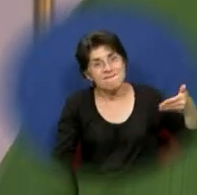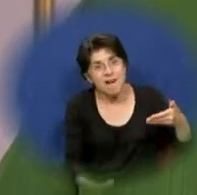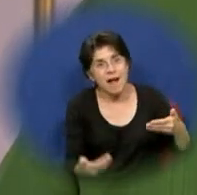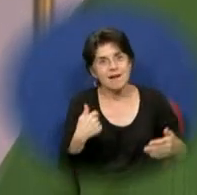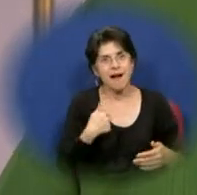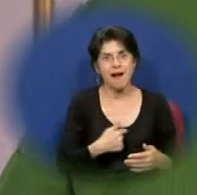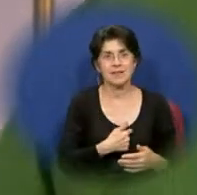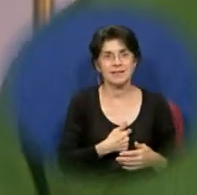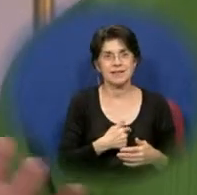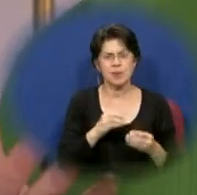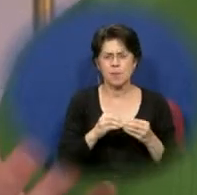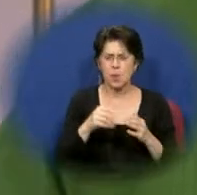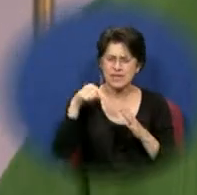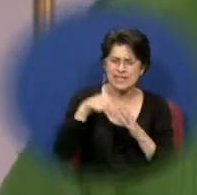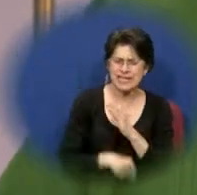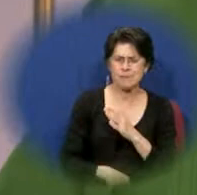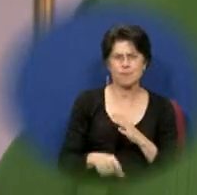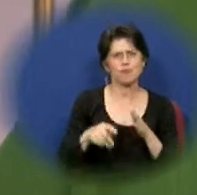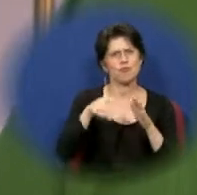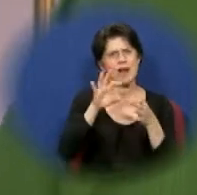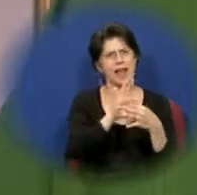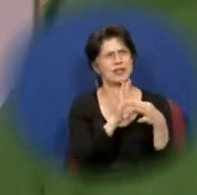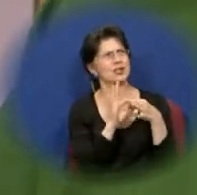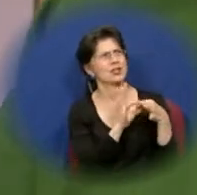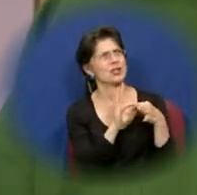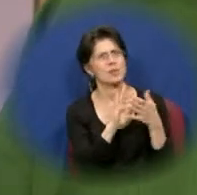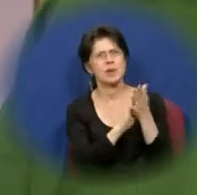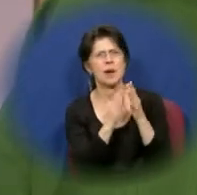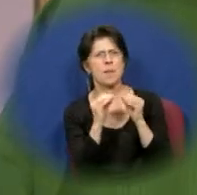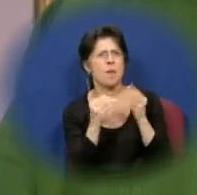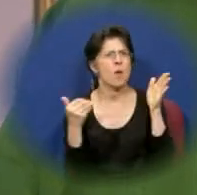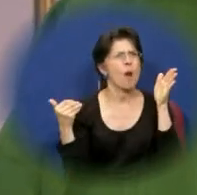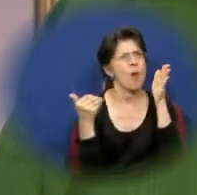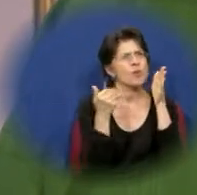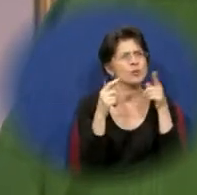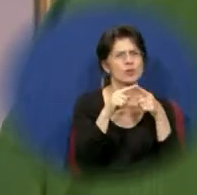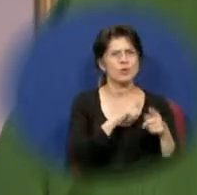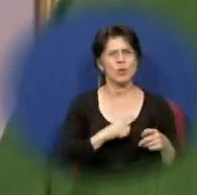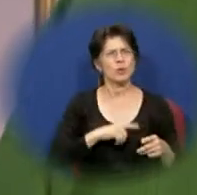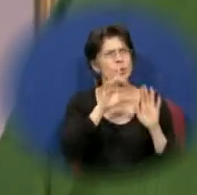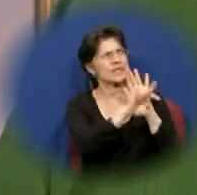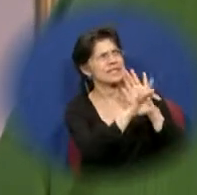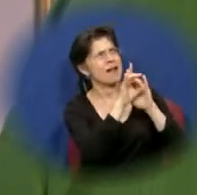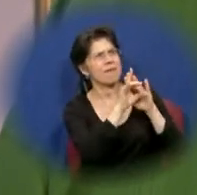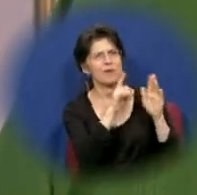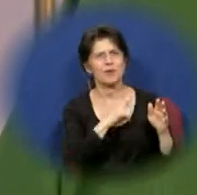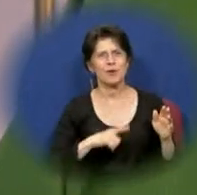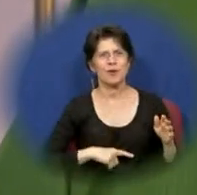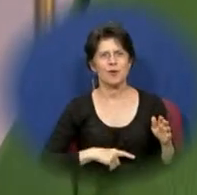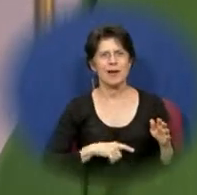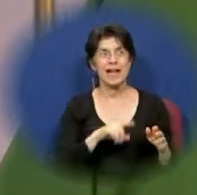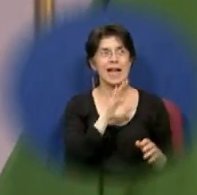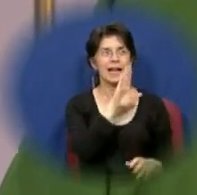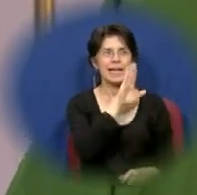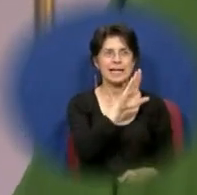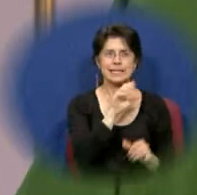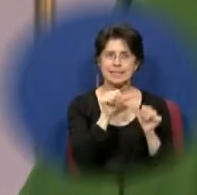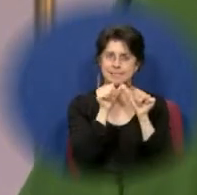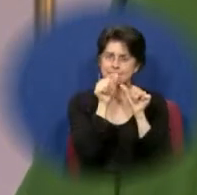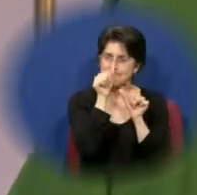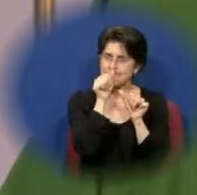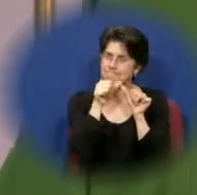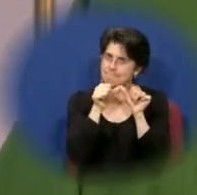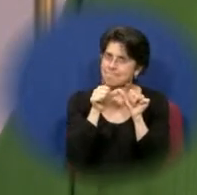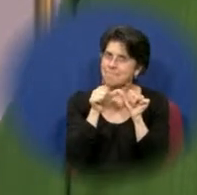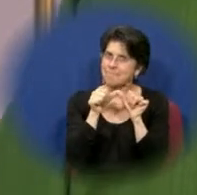deeper relationship, to get very close to the Lord, to discover the Lord. And it's that tenacity of God that we hear in all